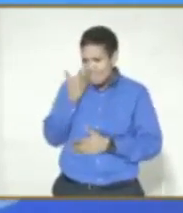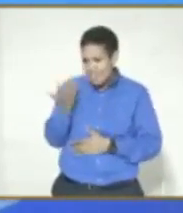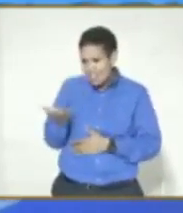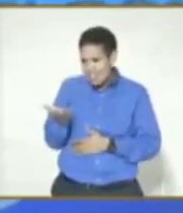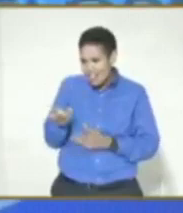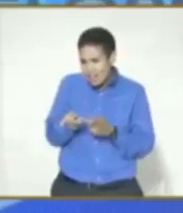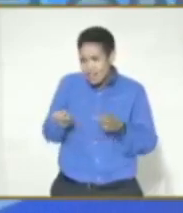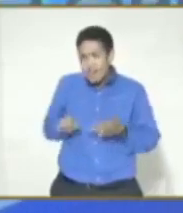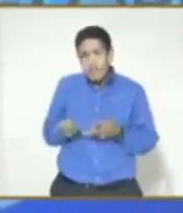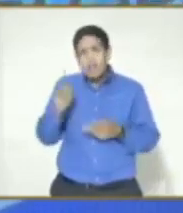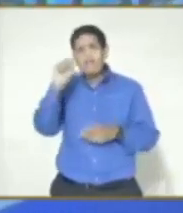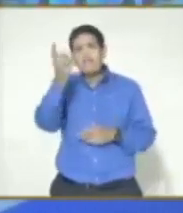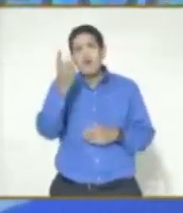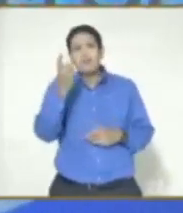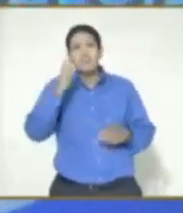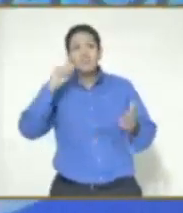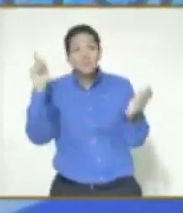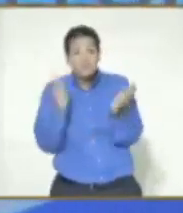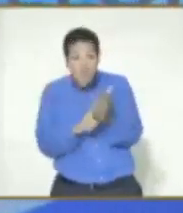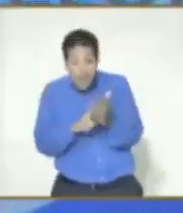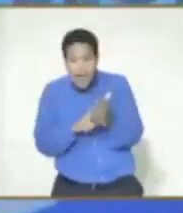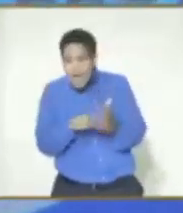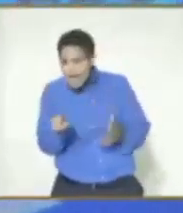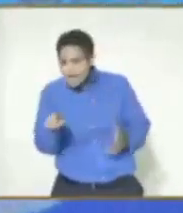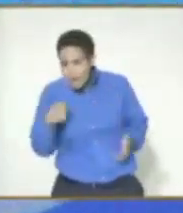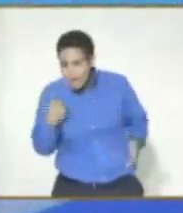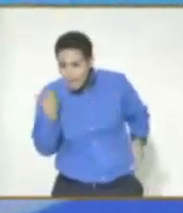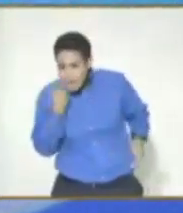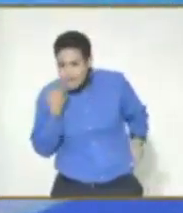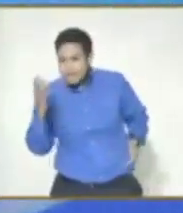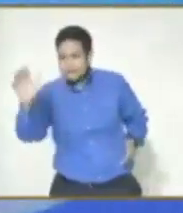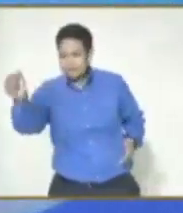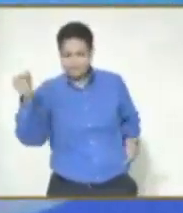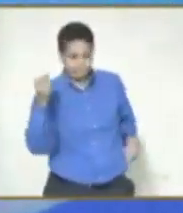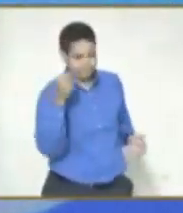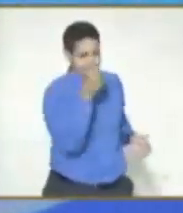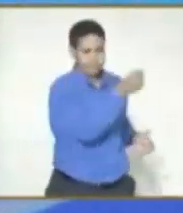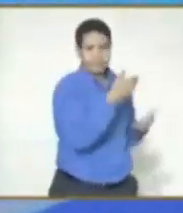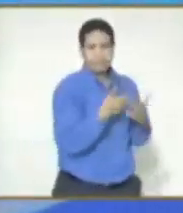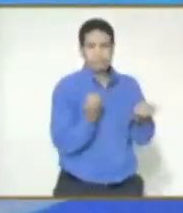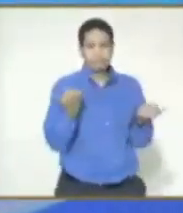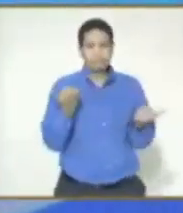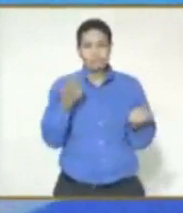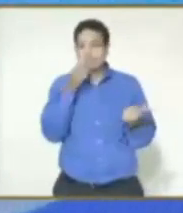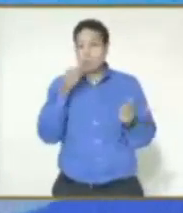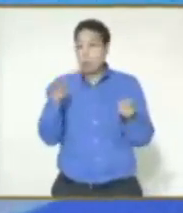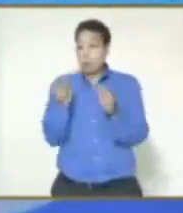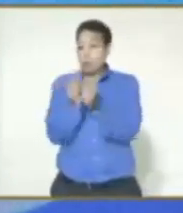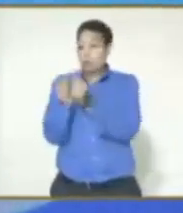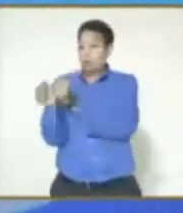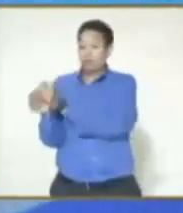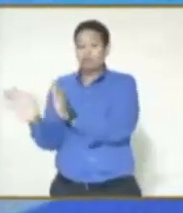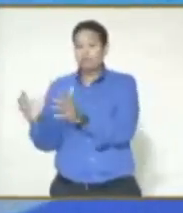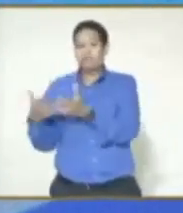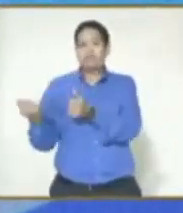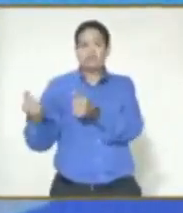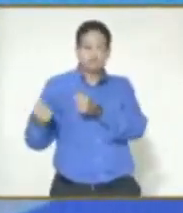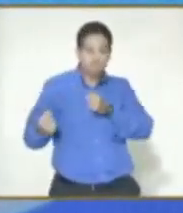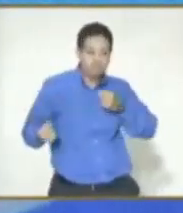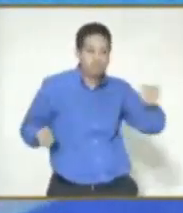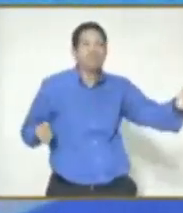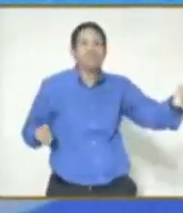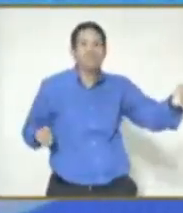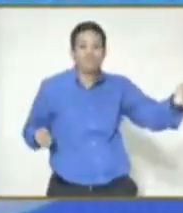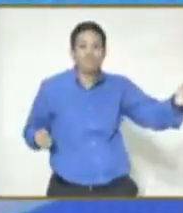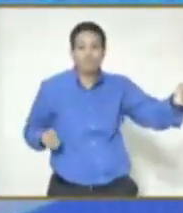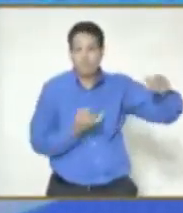the first job is to recognize it and to isolate those persons who may have the fever. And certainly